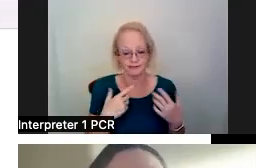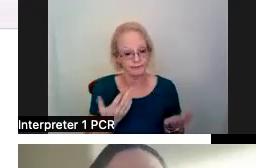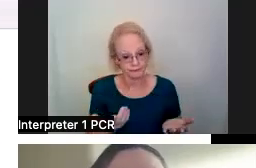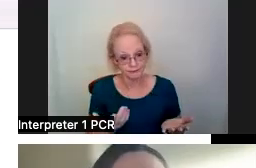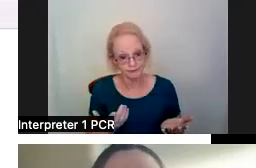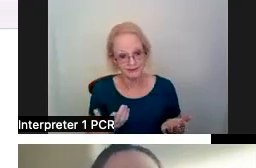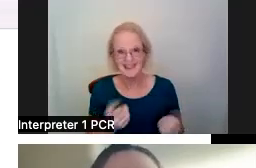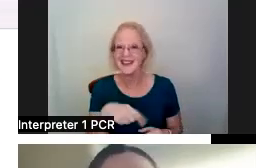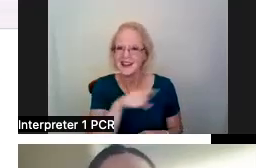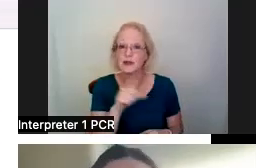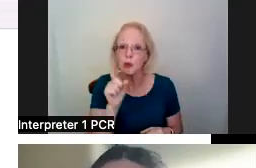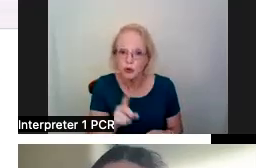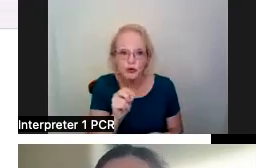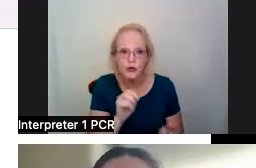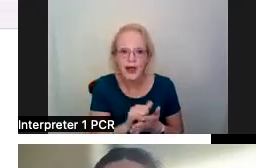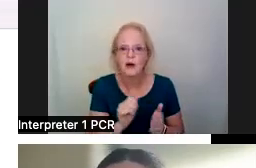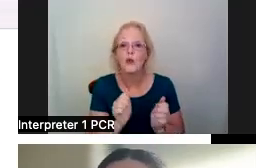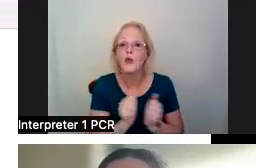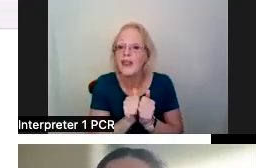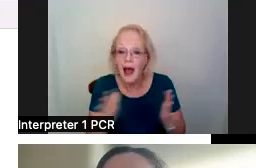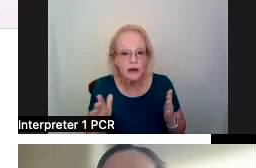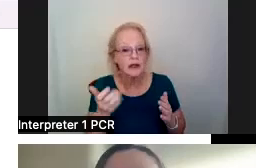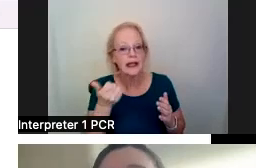do that without receiving guidance from an expert.